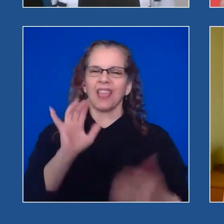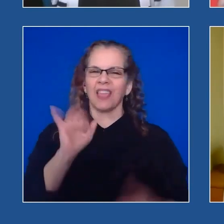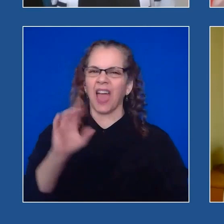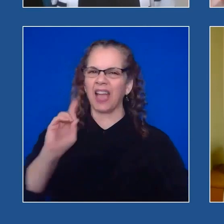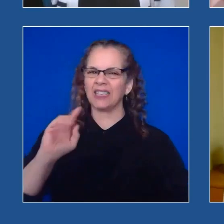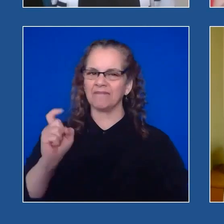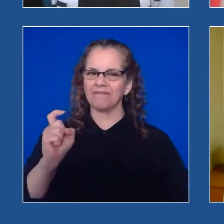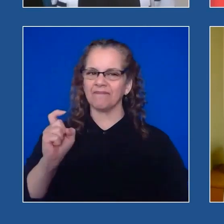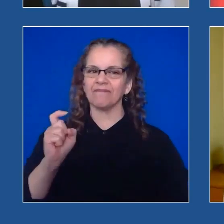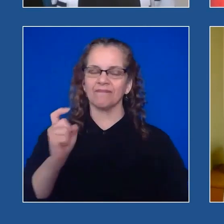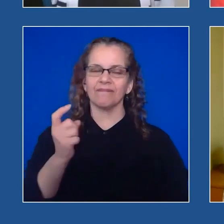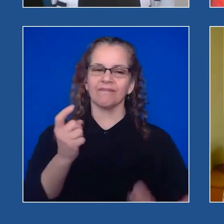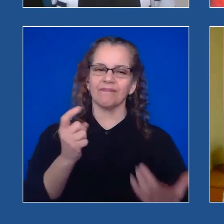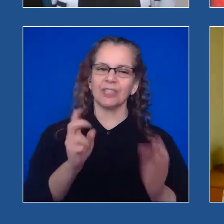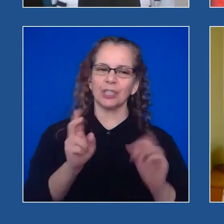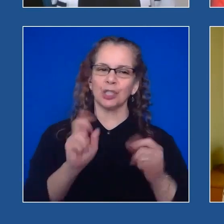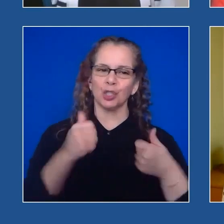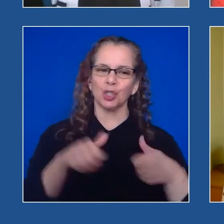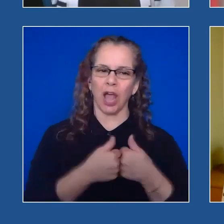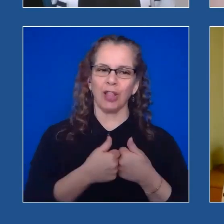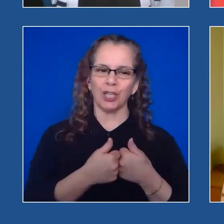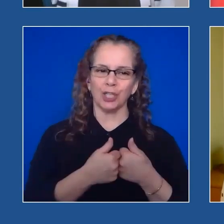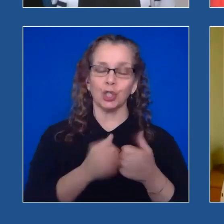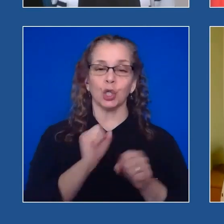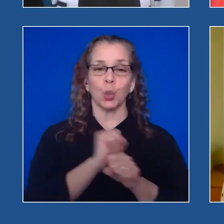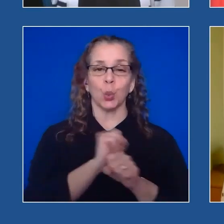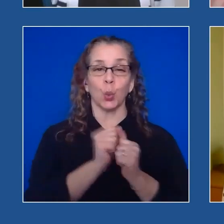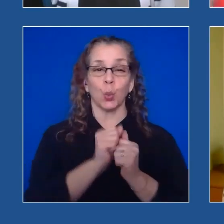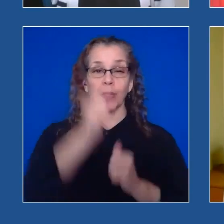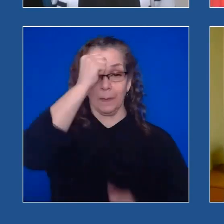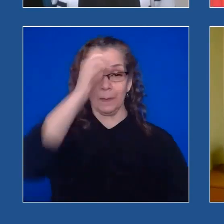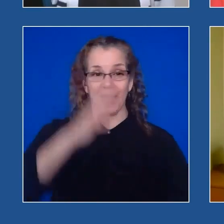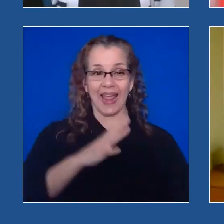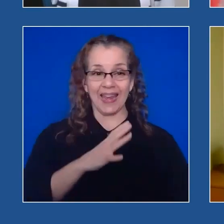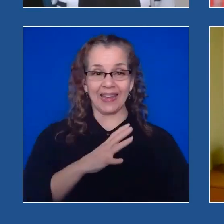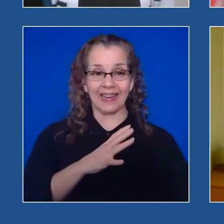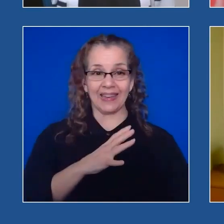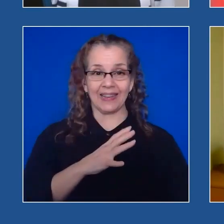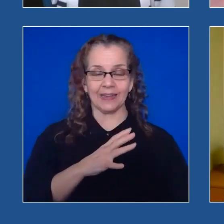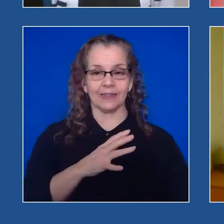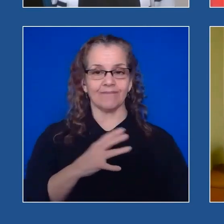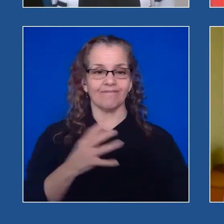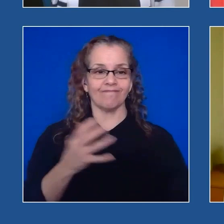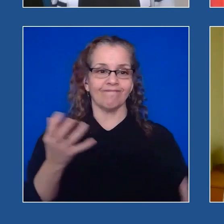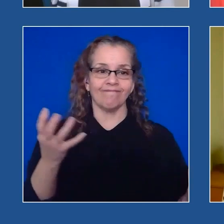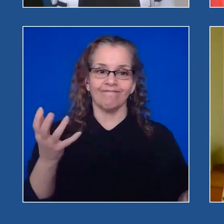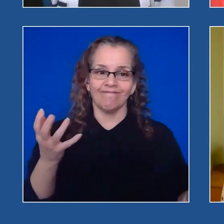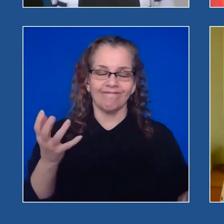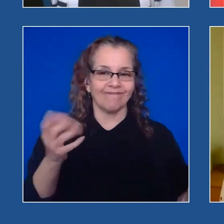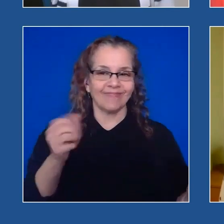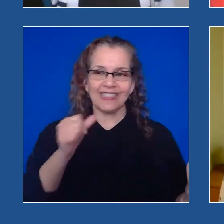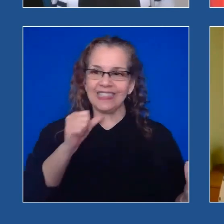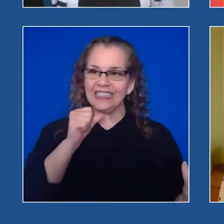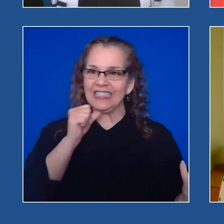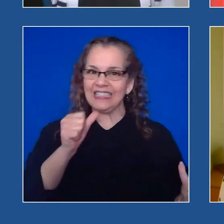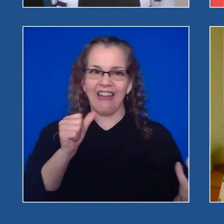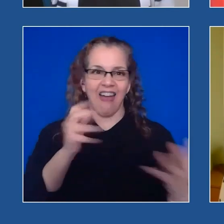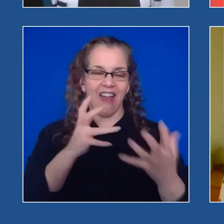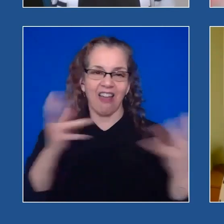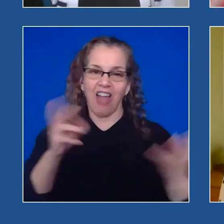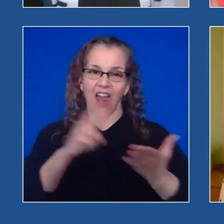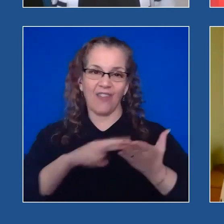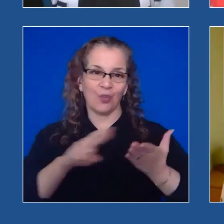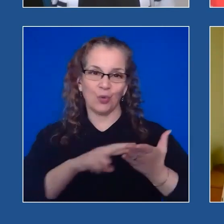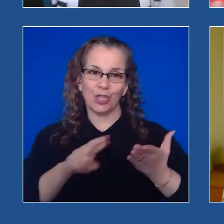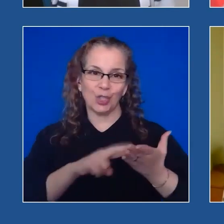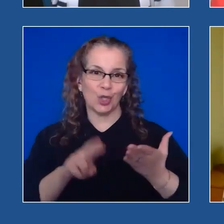when working with male veterans who, there's just not as much research done with BPD among men, and